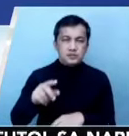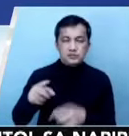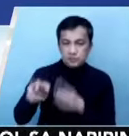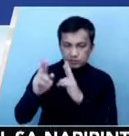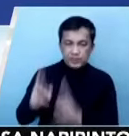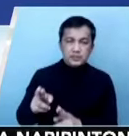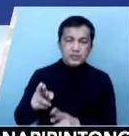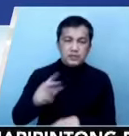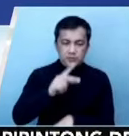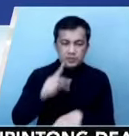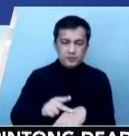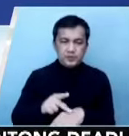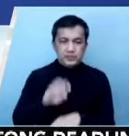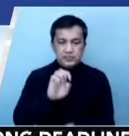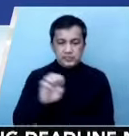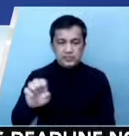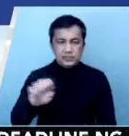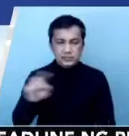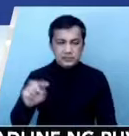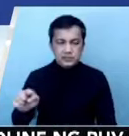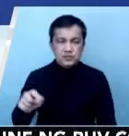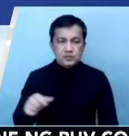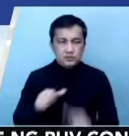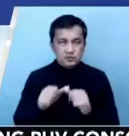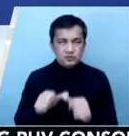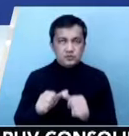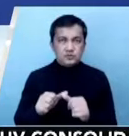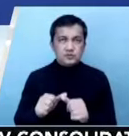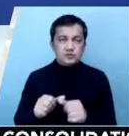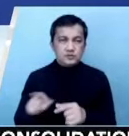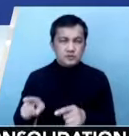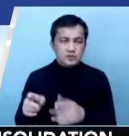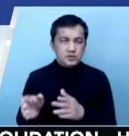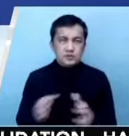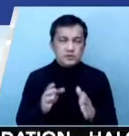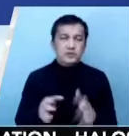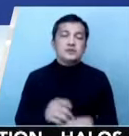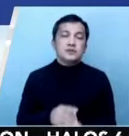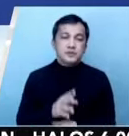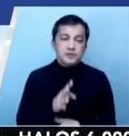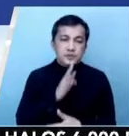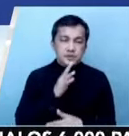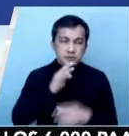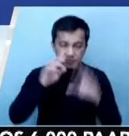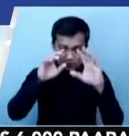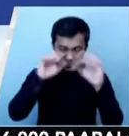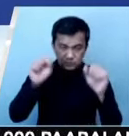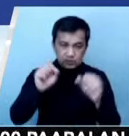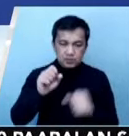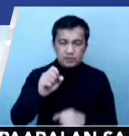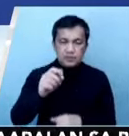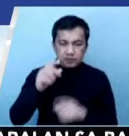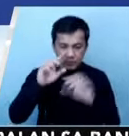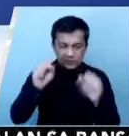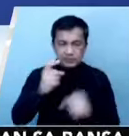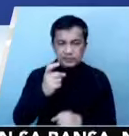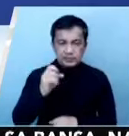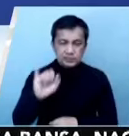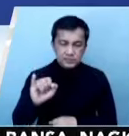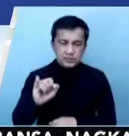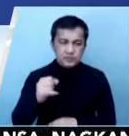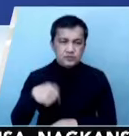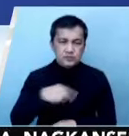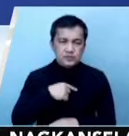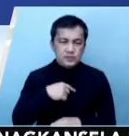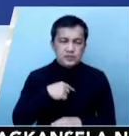we will continue to make that point. When the President spoke to President Xi, he very clearly made our concerns known